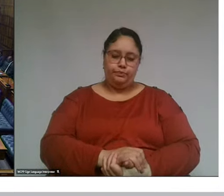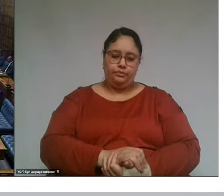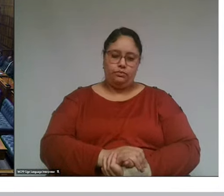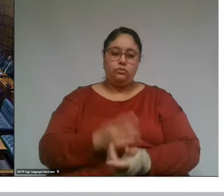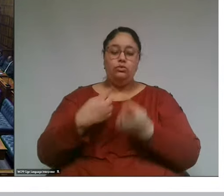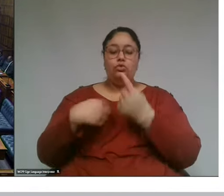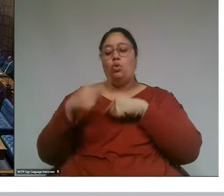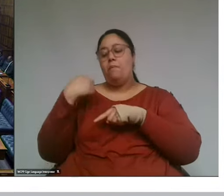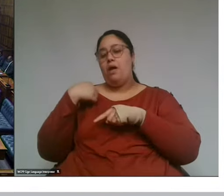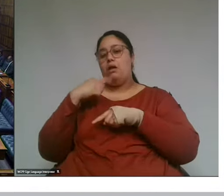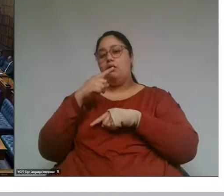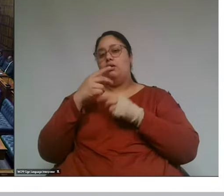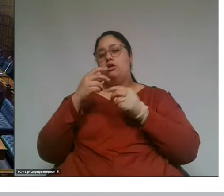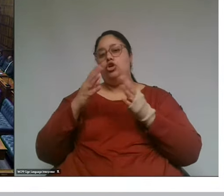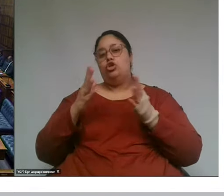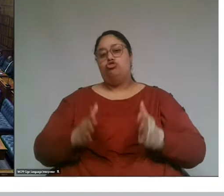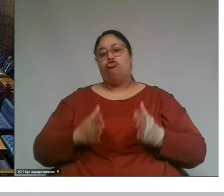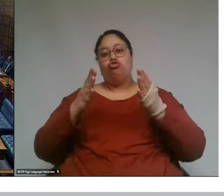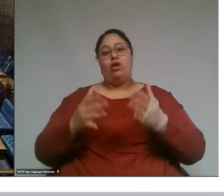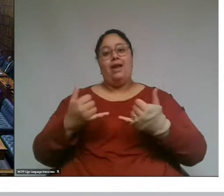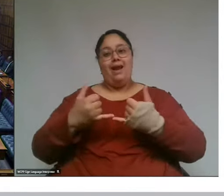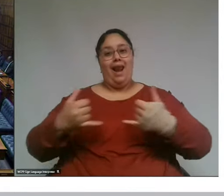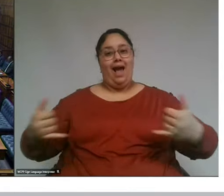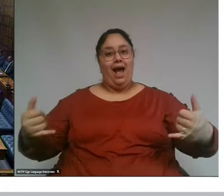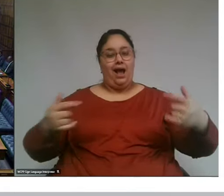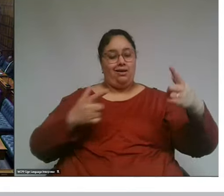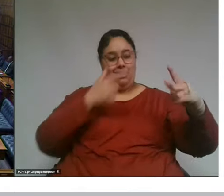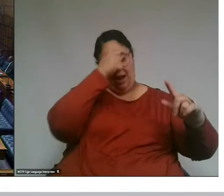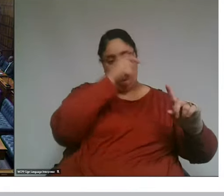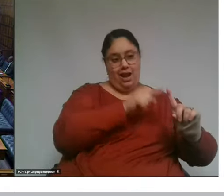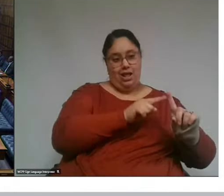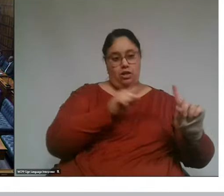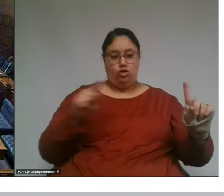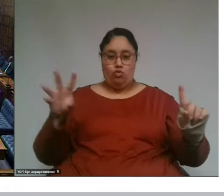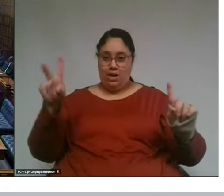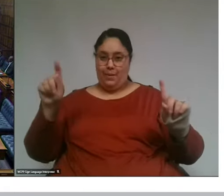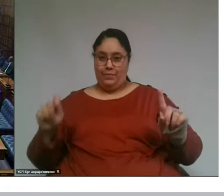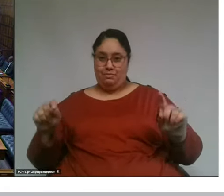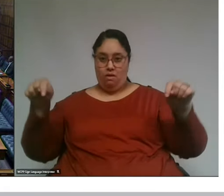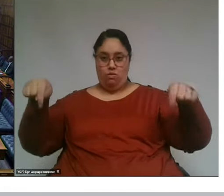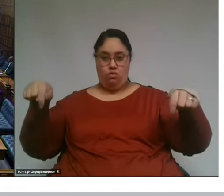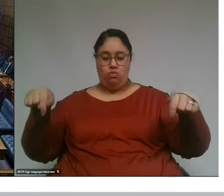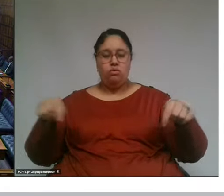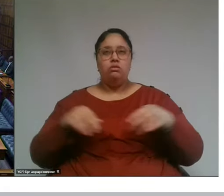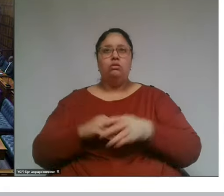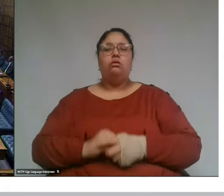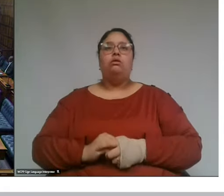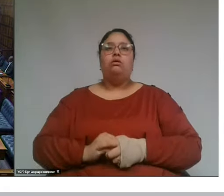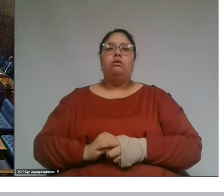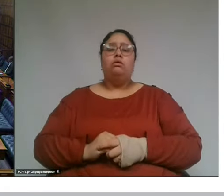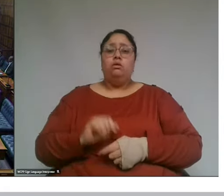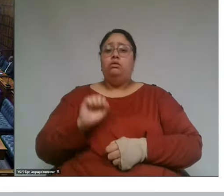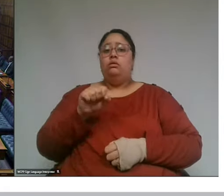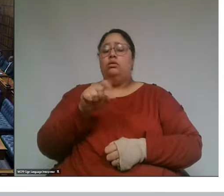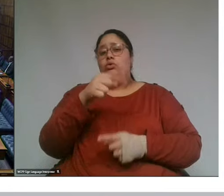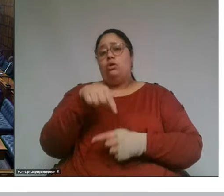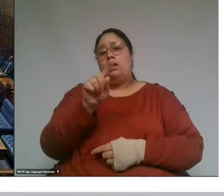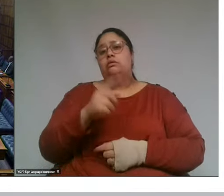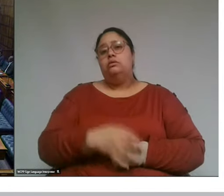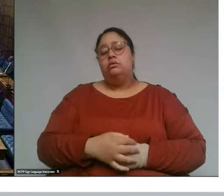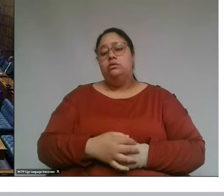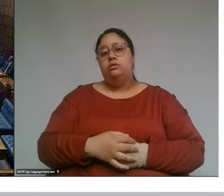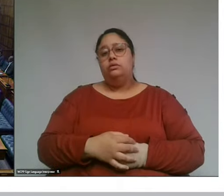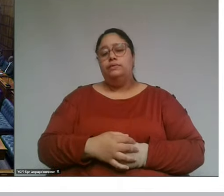Railway line um from between Atlantis and and Cape Town um you're absolutely right